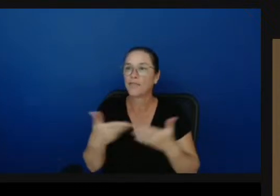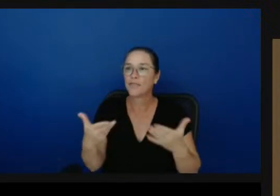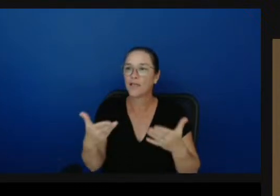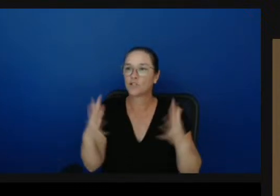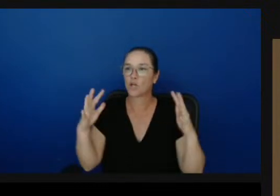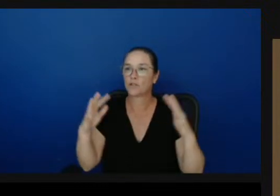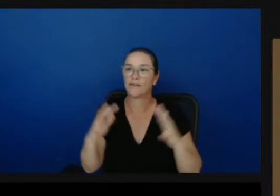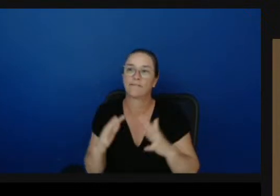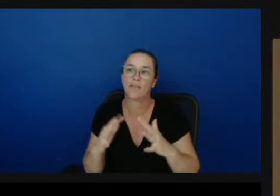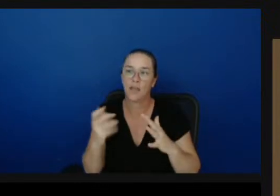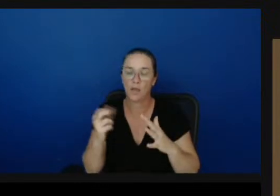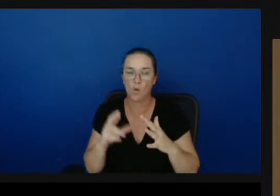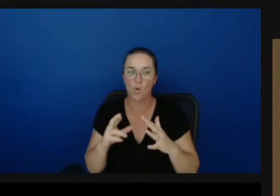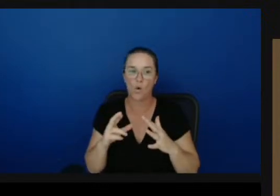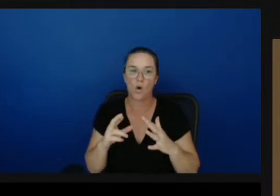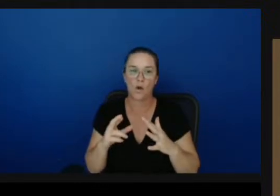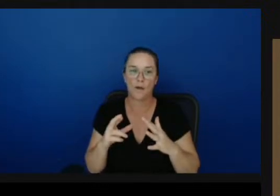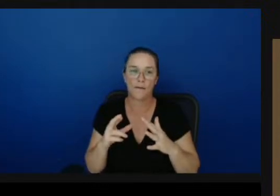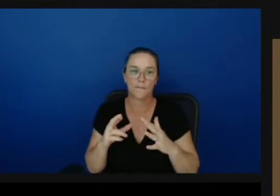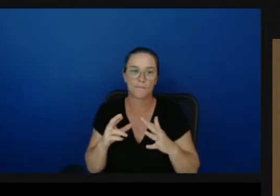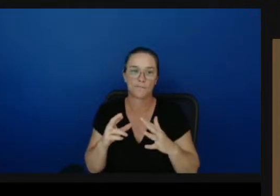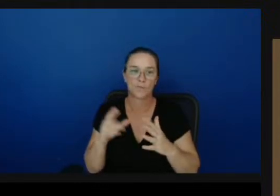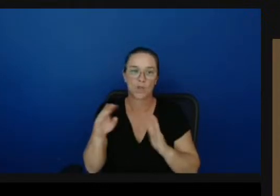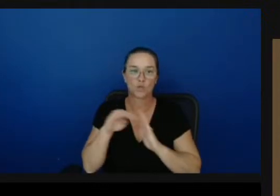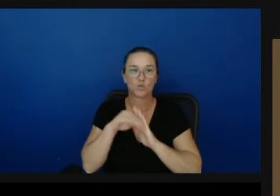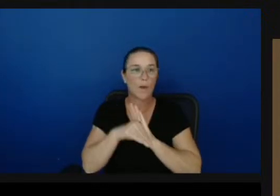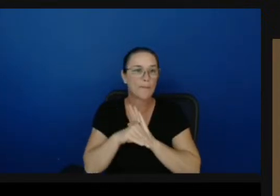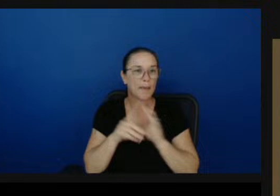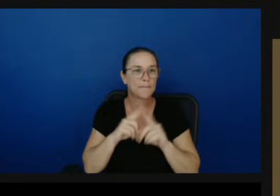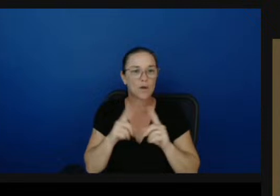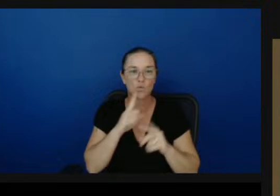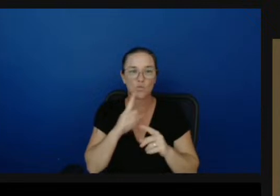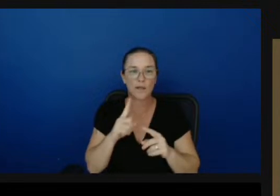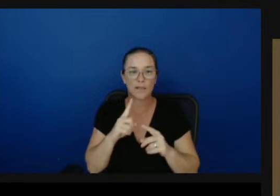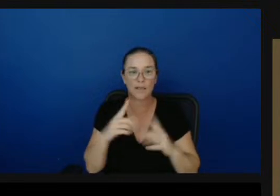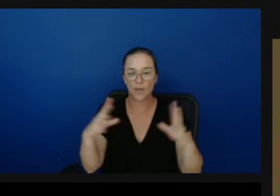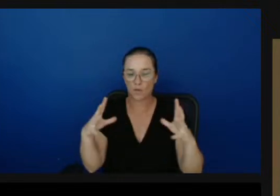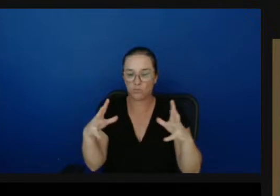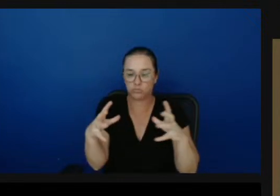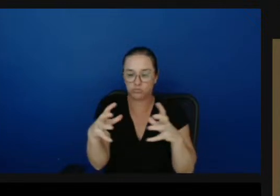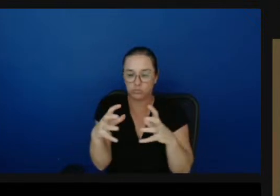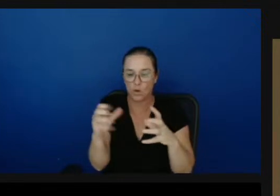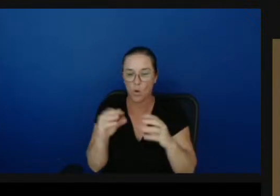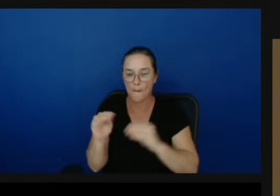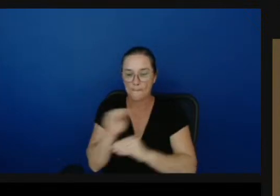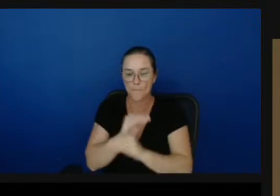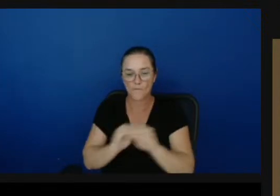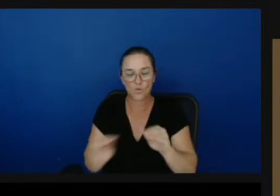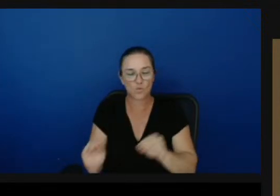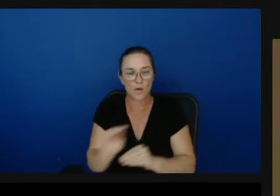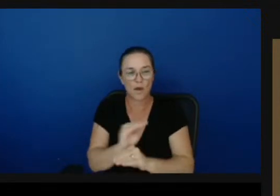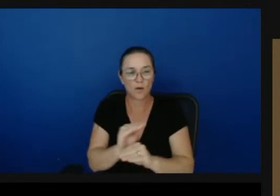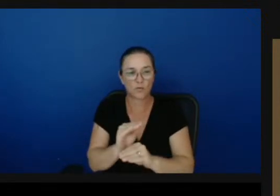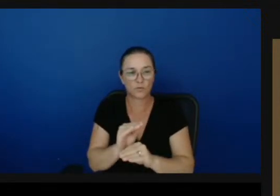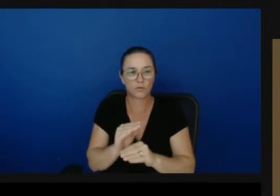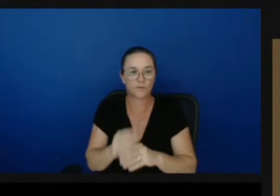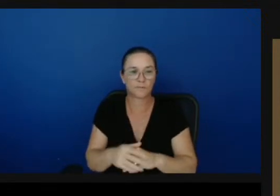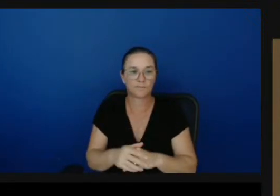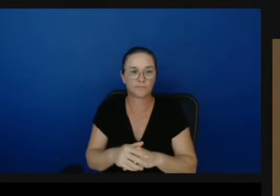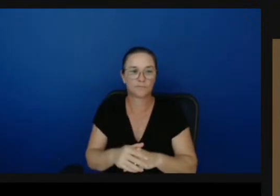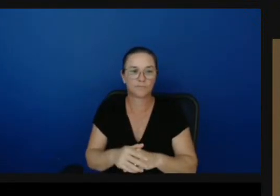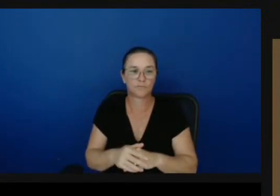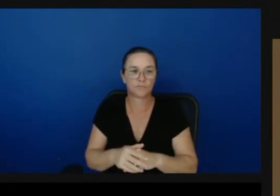deflating or dropping, but really, in fact, they're actually kind of contracting or moving laterally. Is more